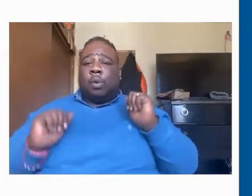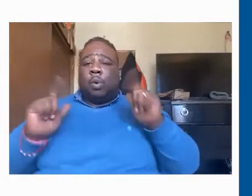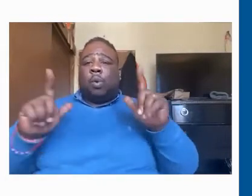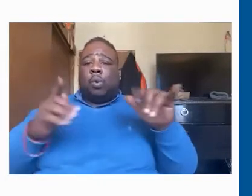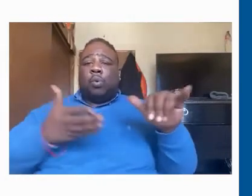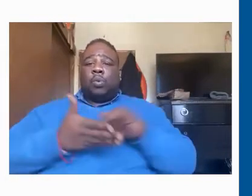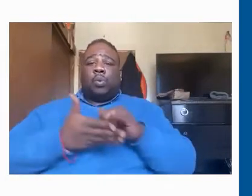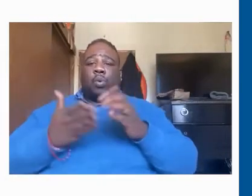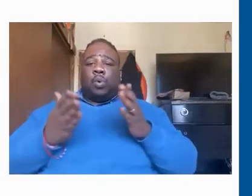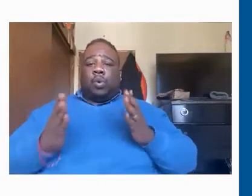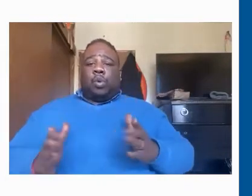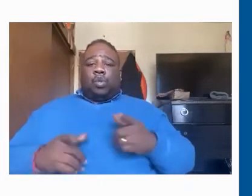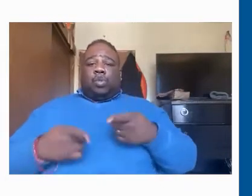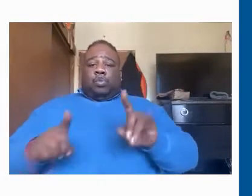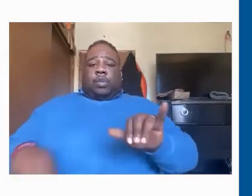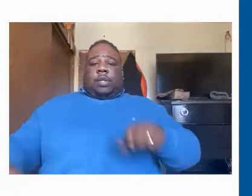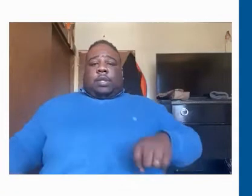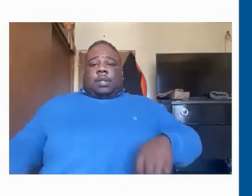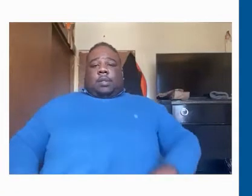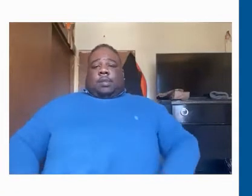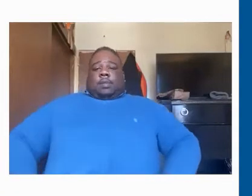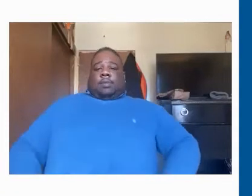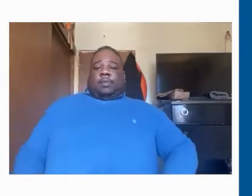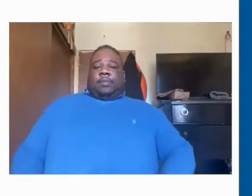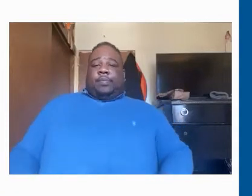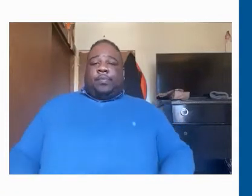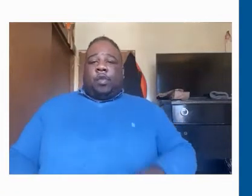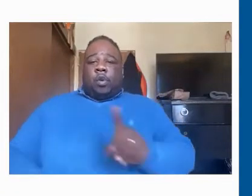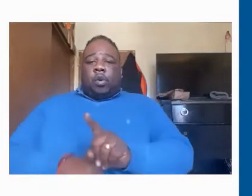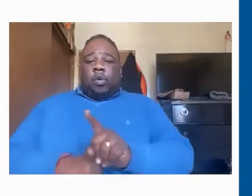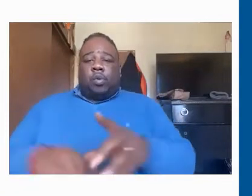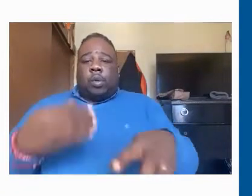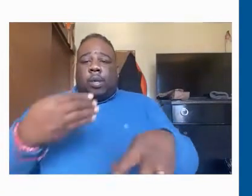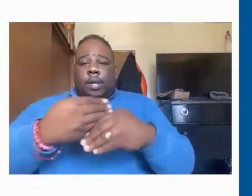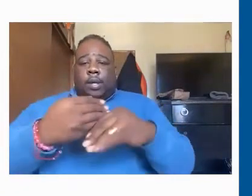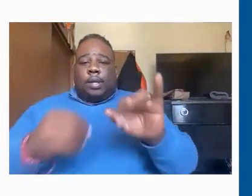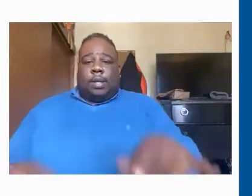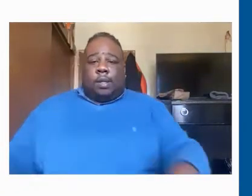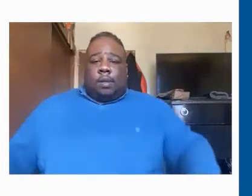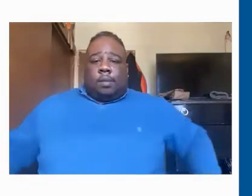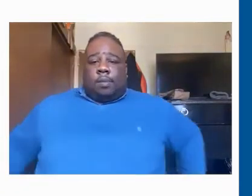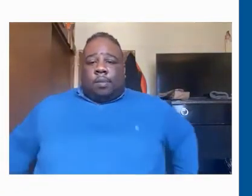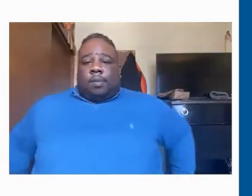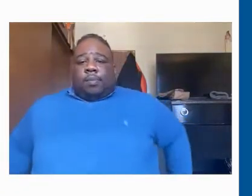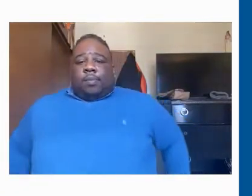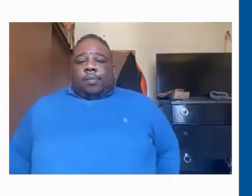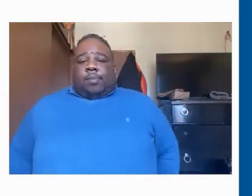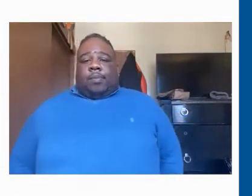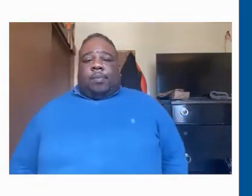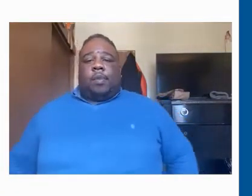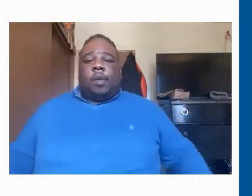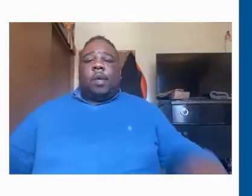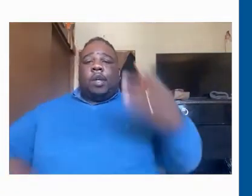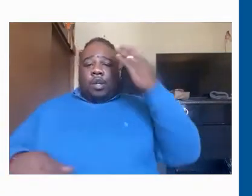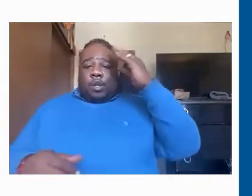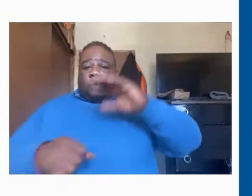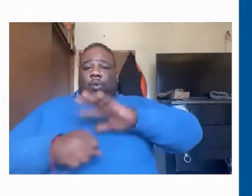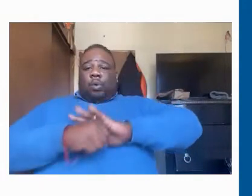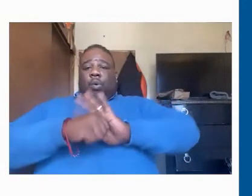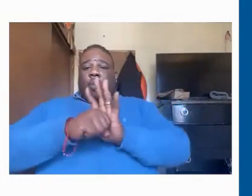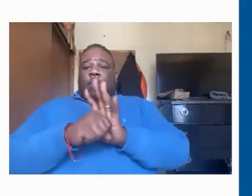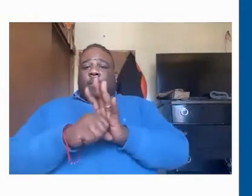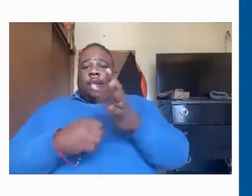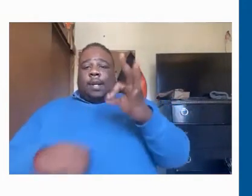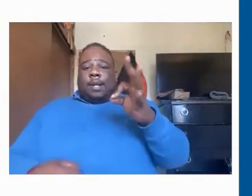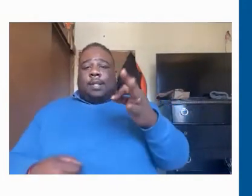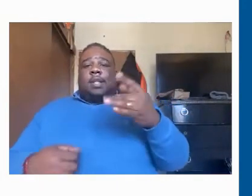time. And in addition to that too, it is COVID-19. Obviously still there's, the increase of cases